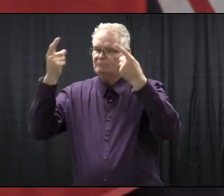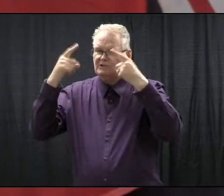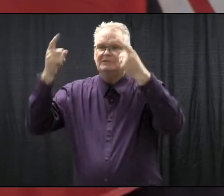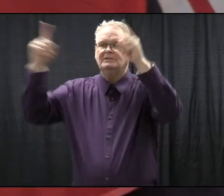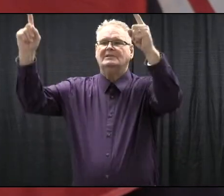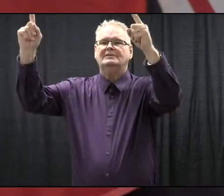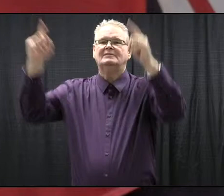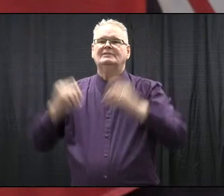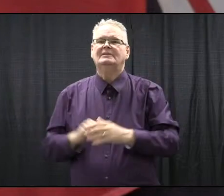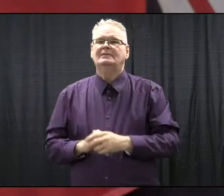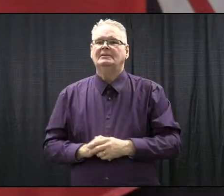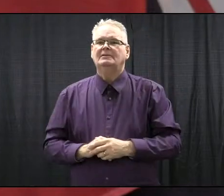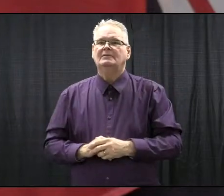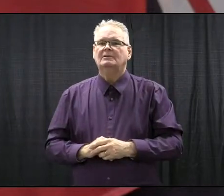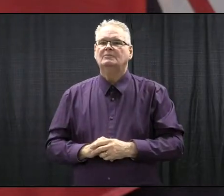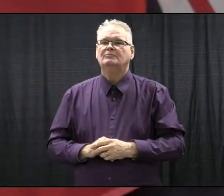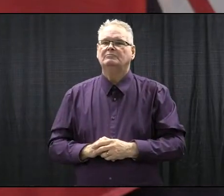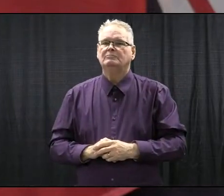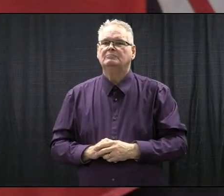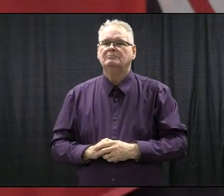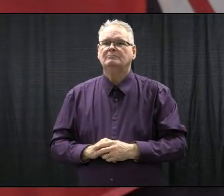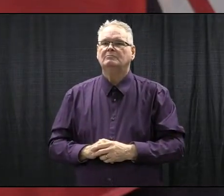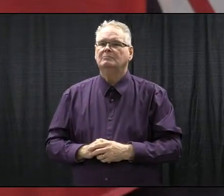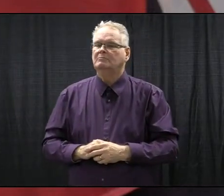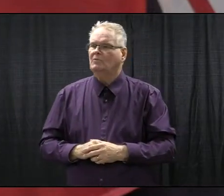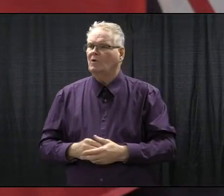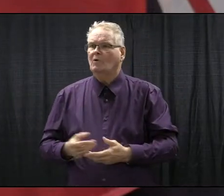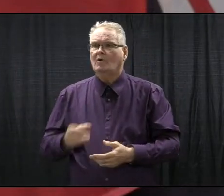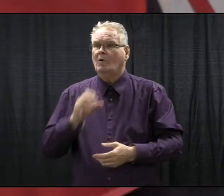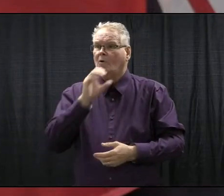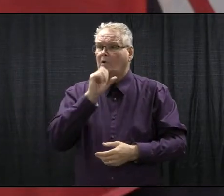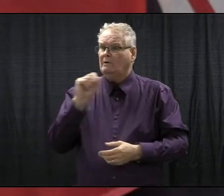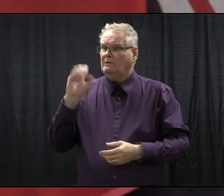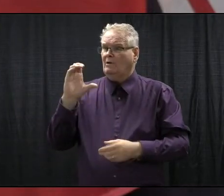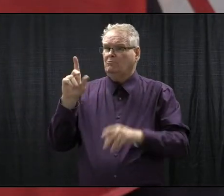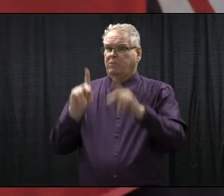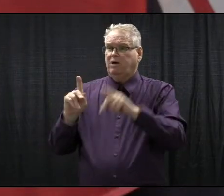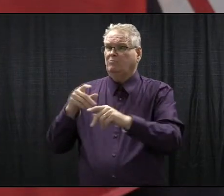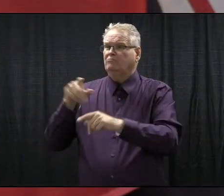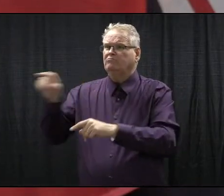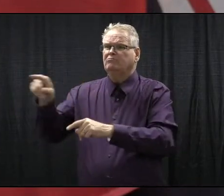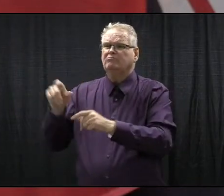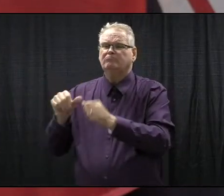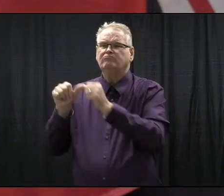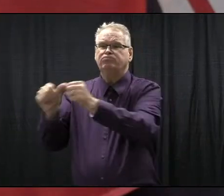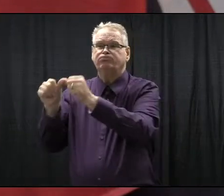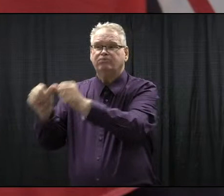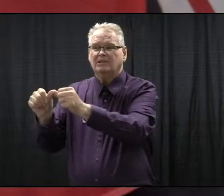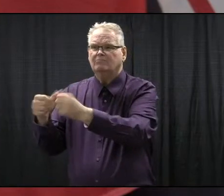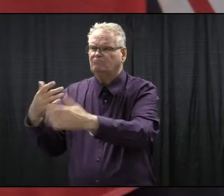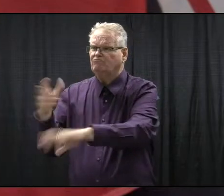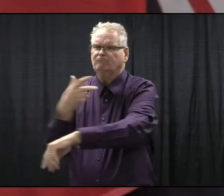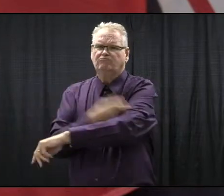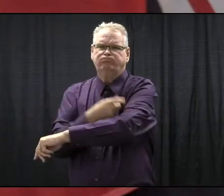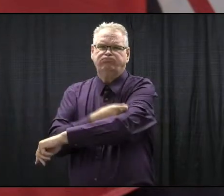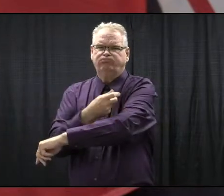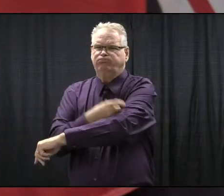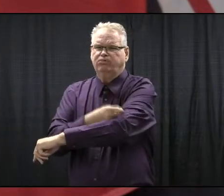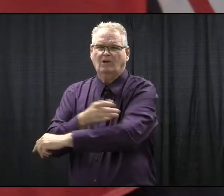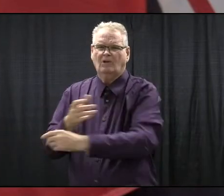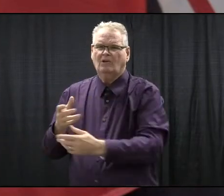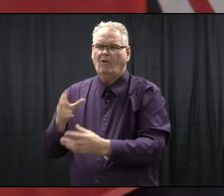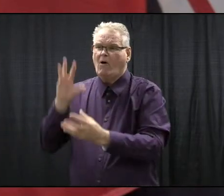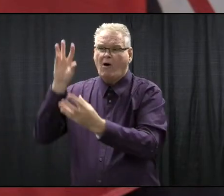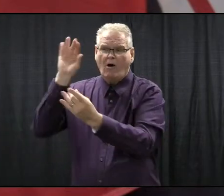and numbers-wise as high as 90-odd% in long-term care. To deal with one other issue which came up, and